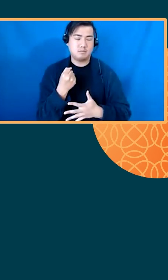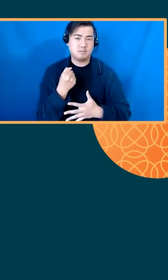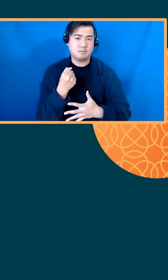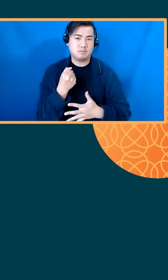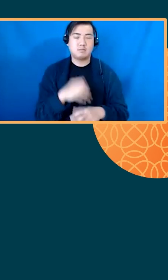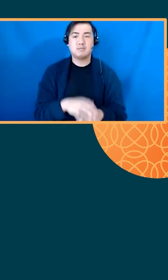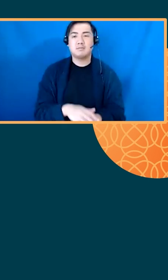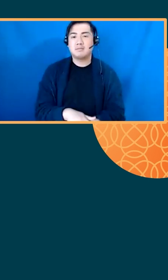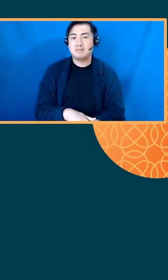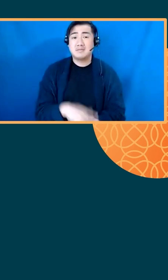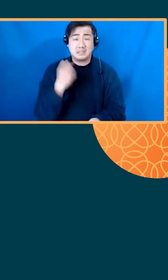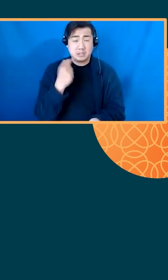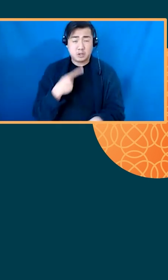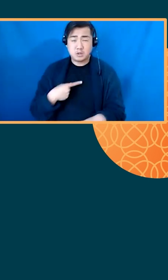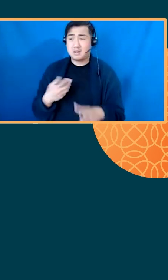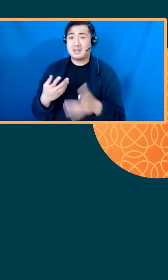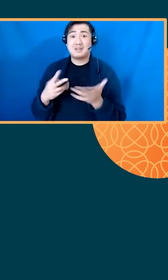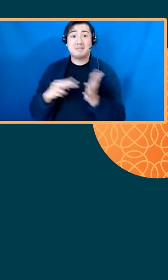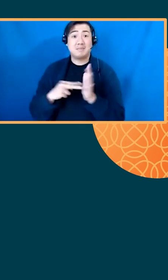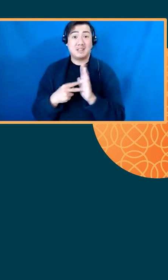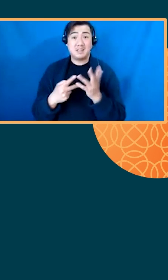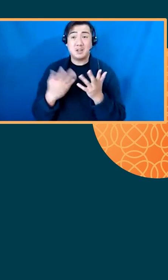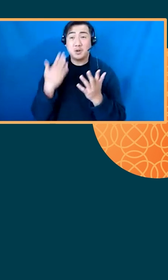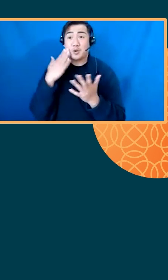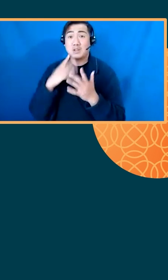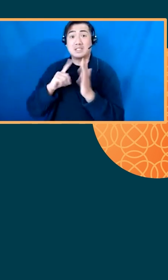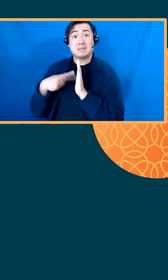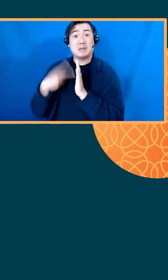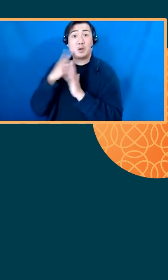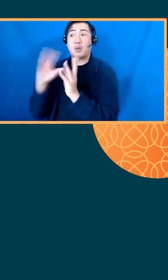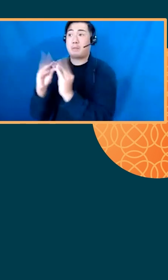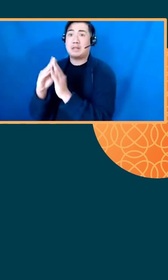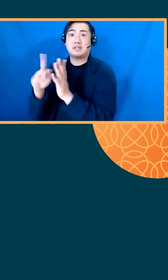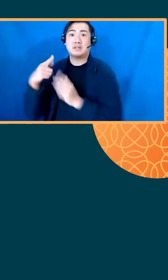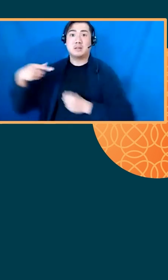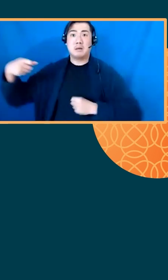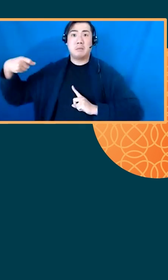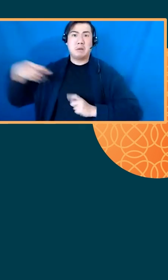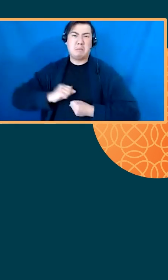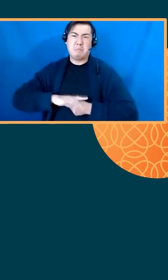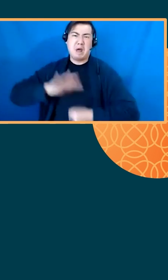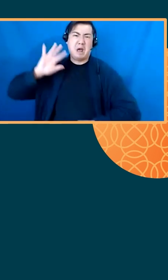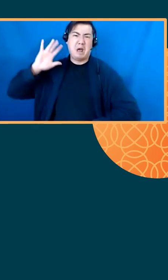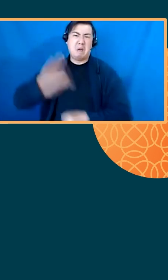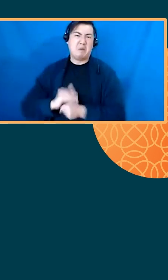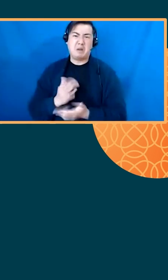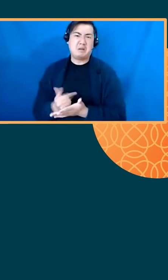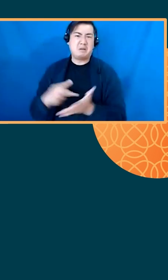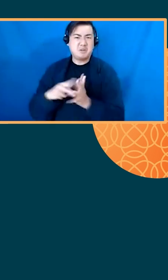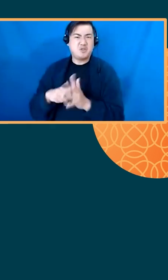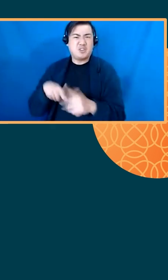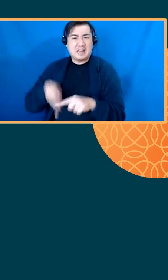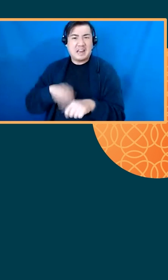much as you want to unleash, that's why I box, because hitting something is very cathartic when you can't really hit the